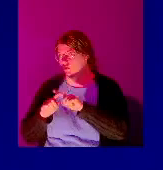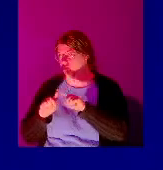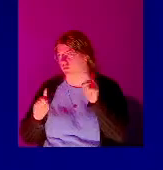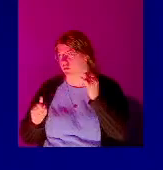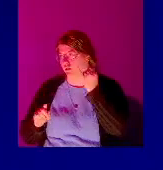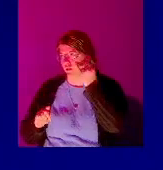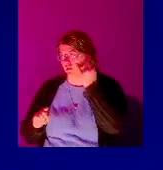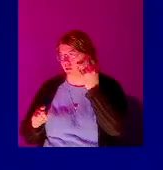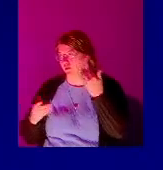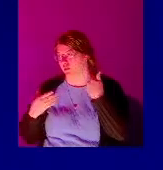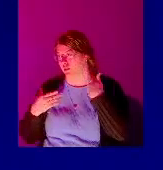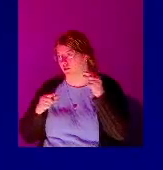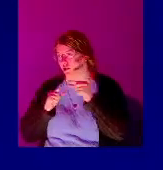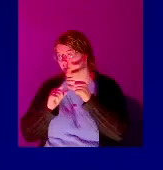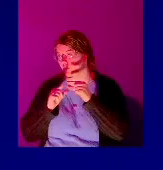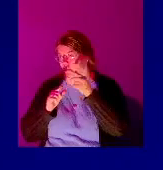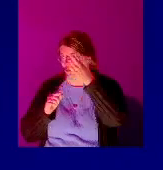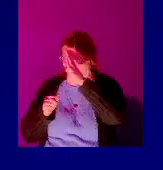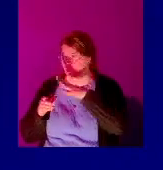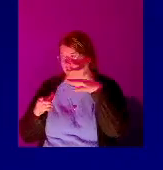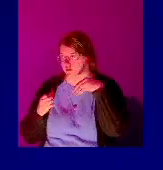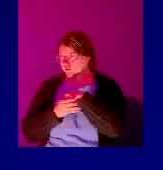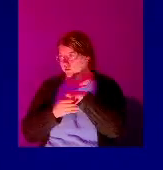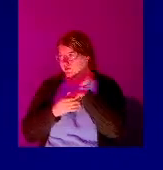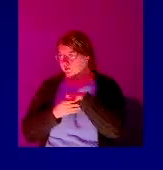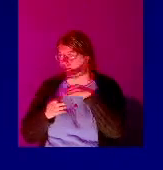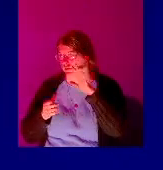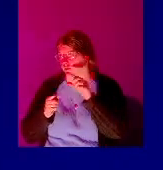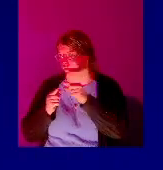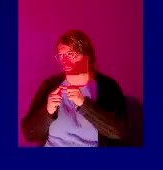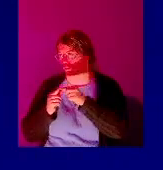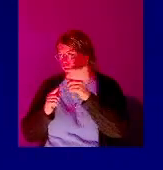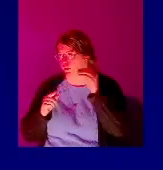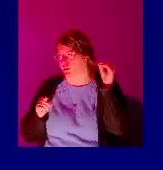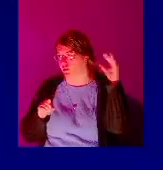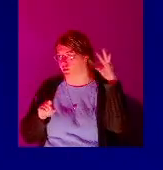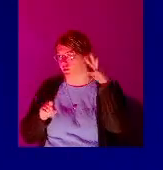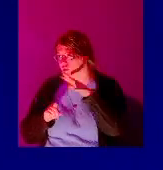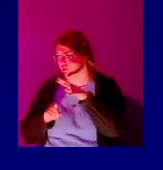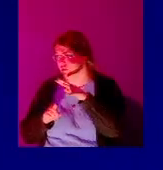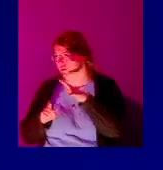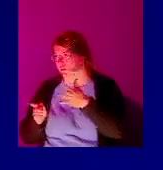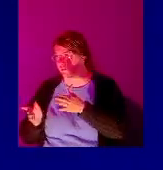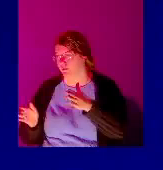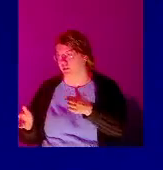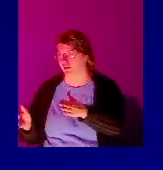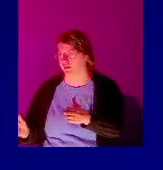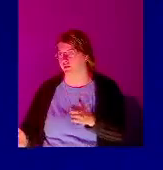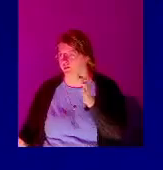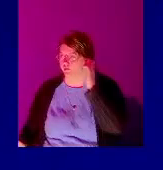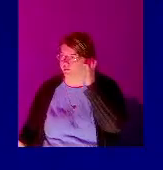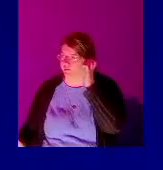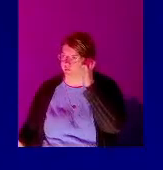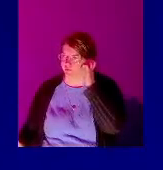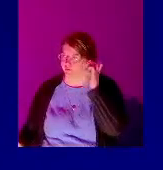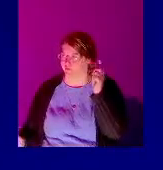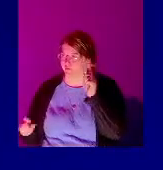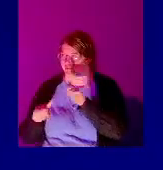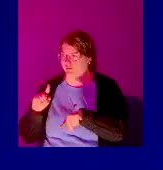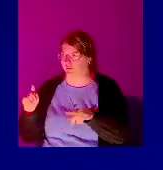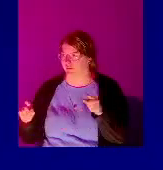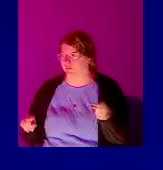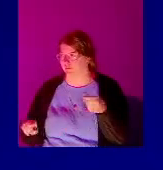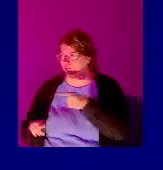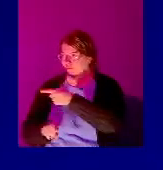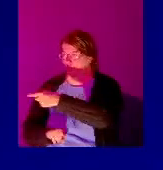God lightens your path. And there is no way you will swerve to the wrong way. Just like a headlamp in the car. If